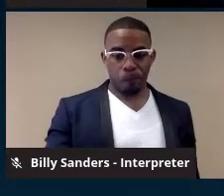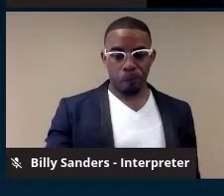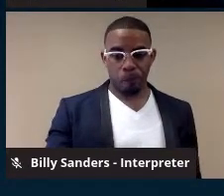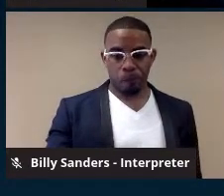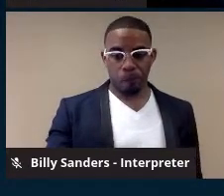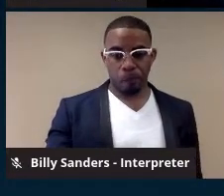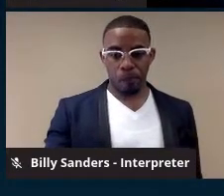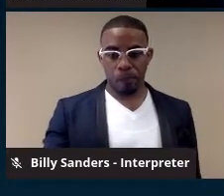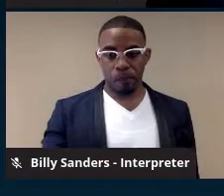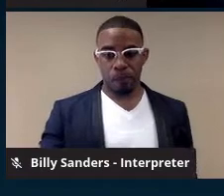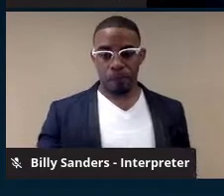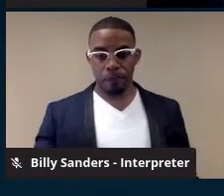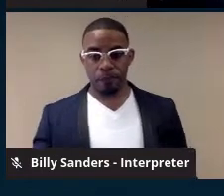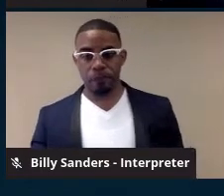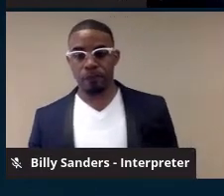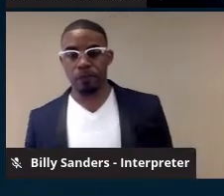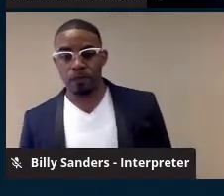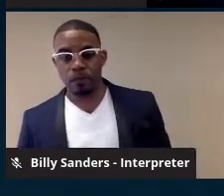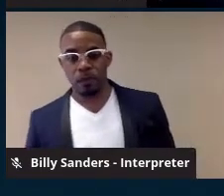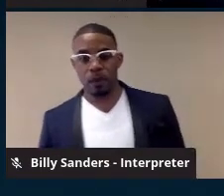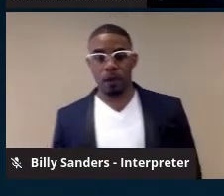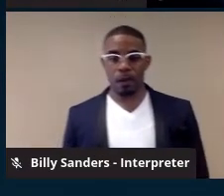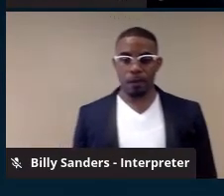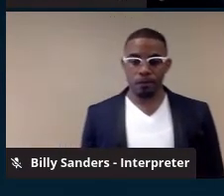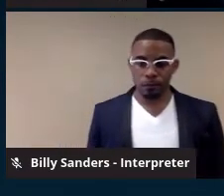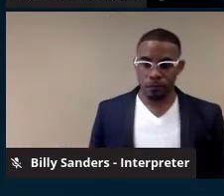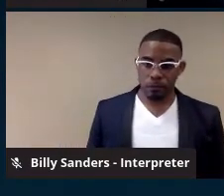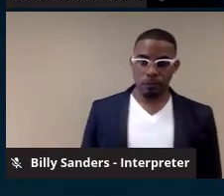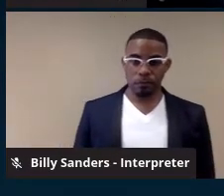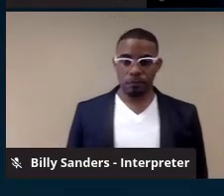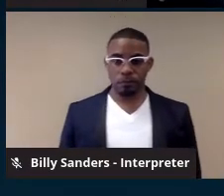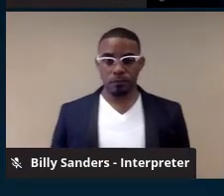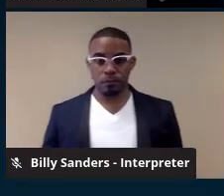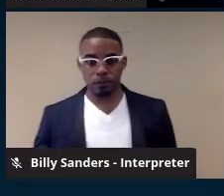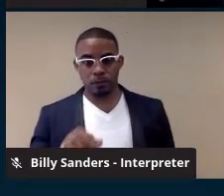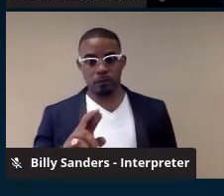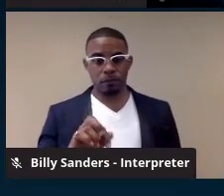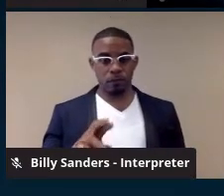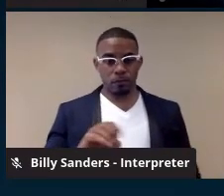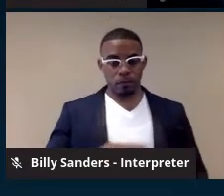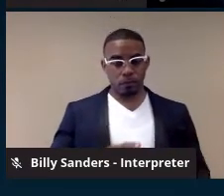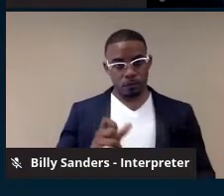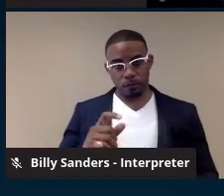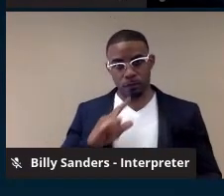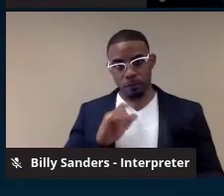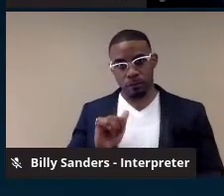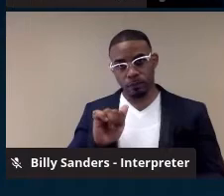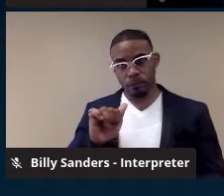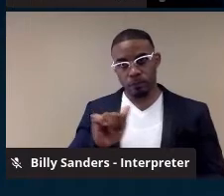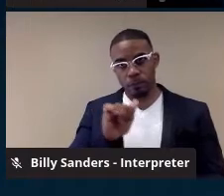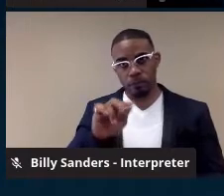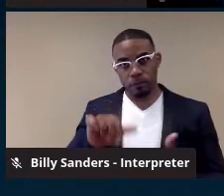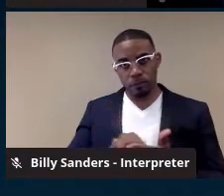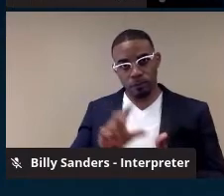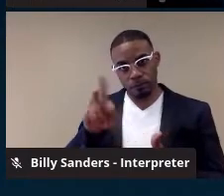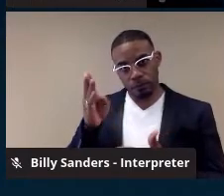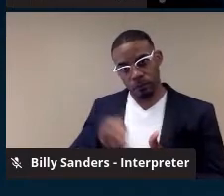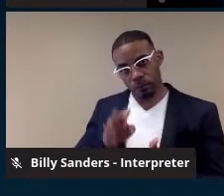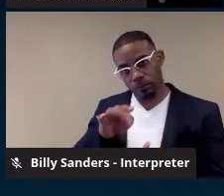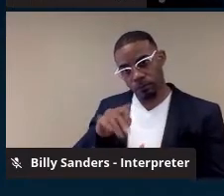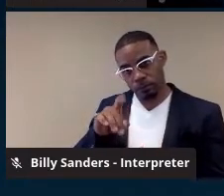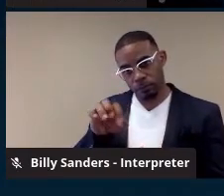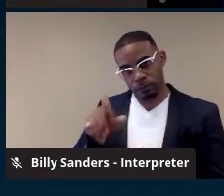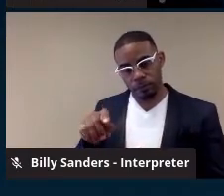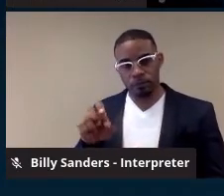So you saw in the Razor file that I made the app page /podcast. So